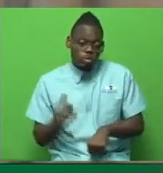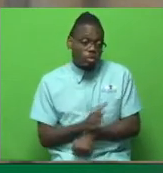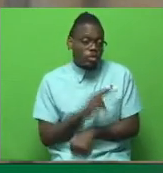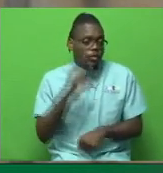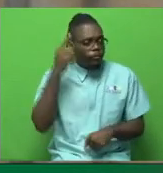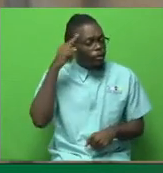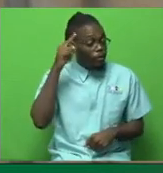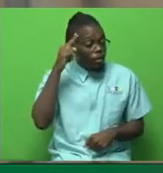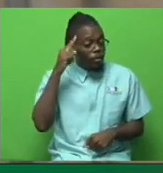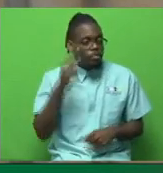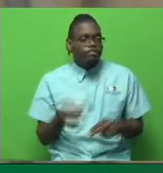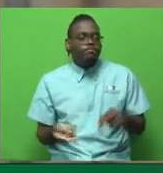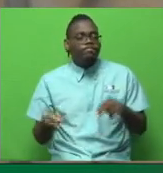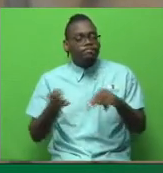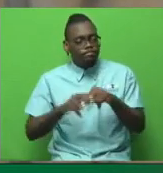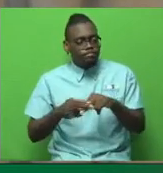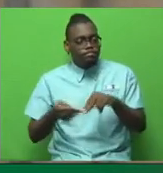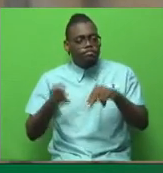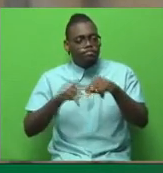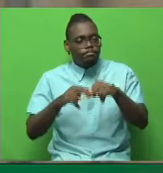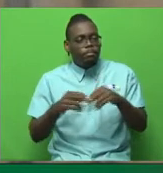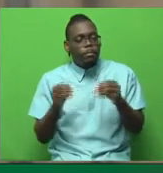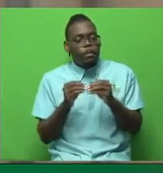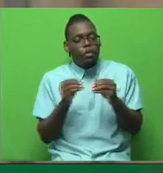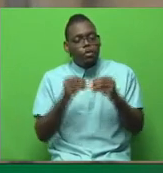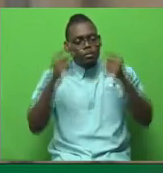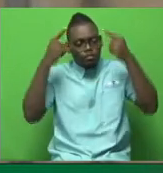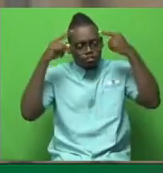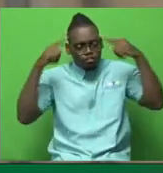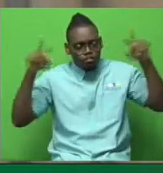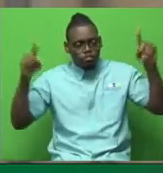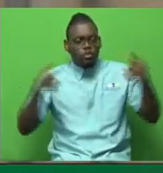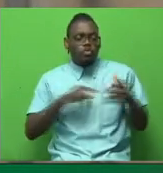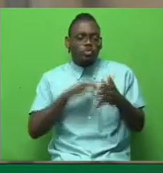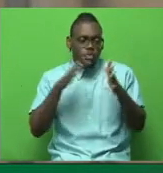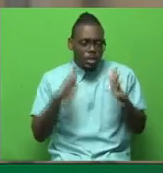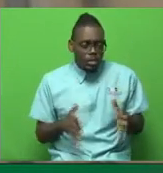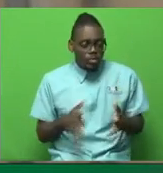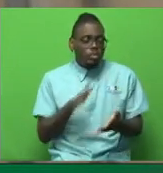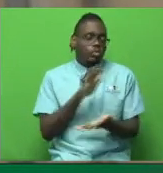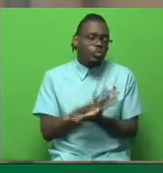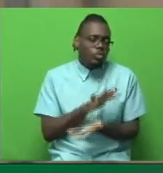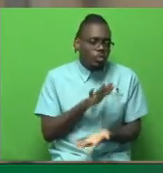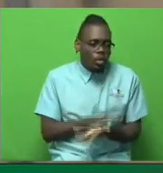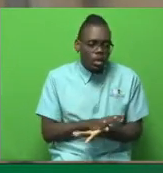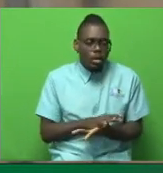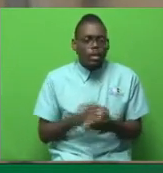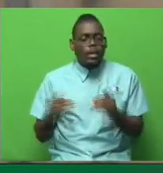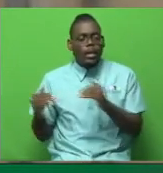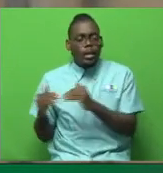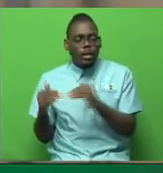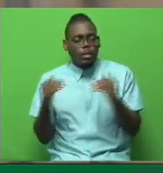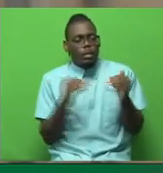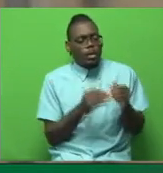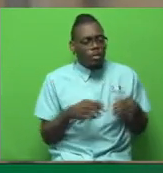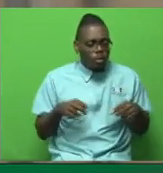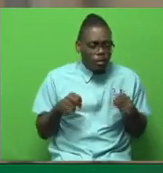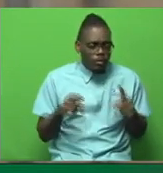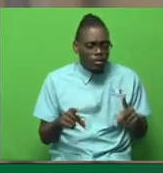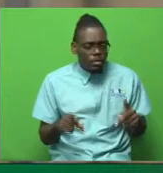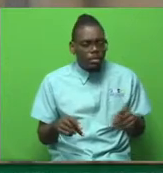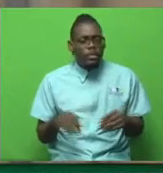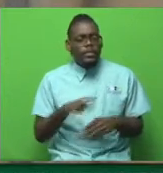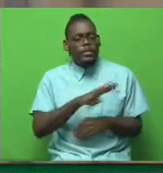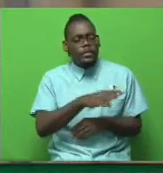increase the student achievement to school achievement Equity of educational opportunity these are some of the measures that we are